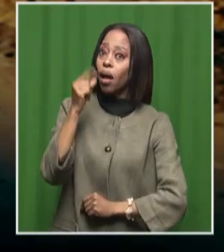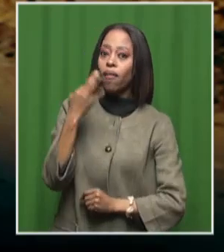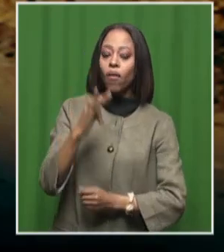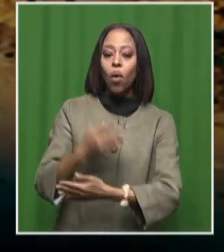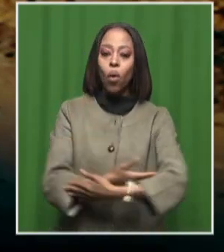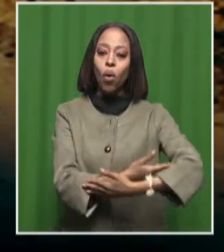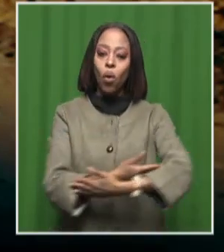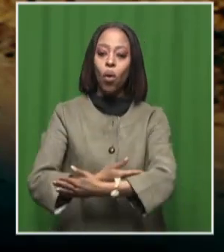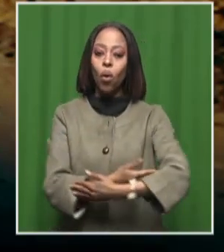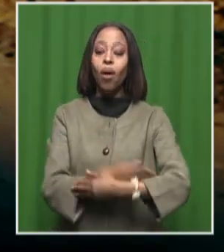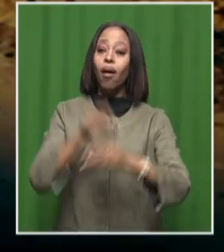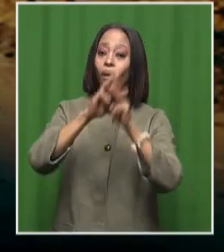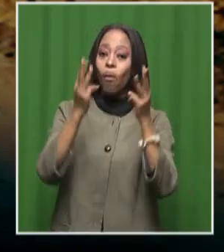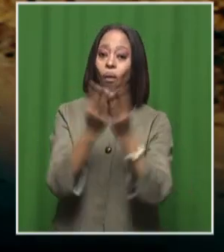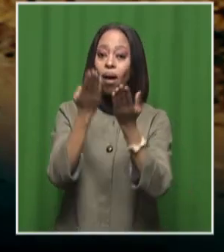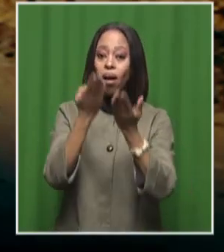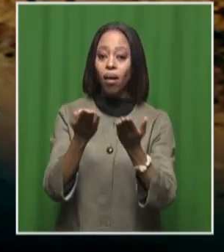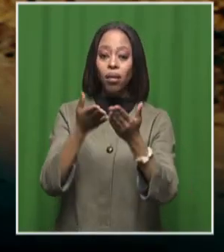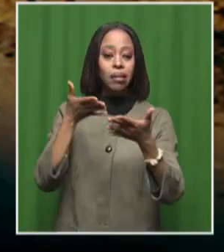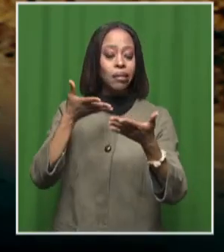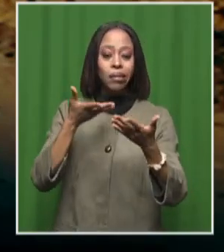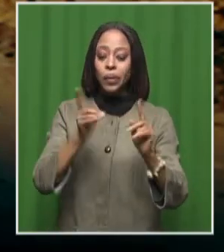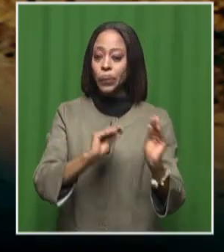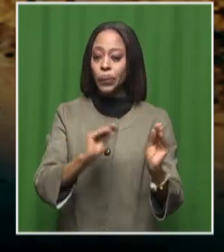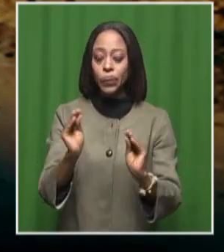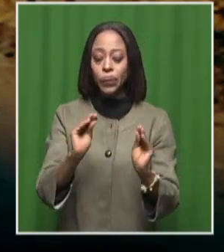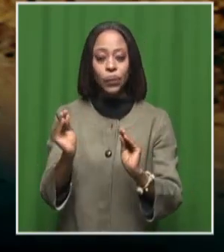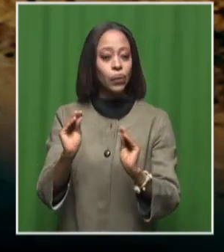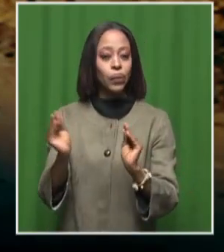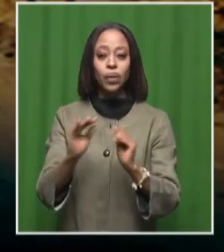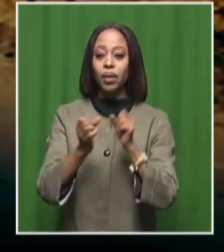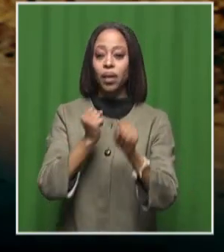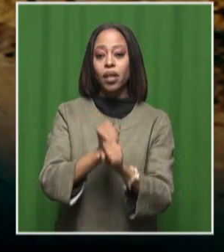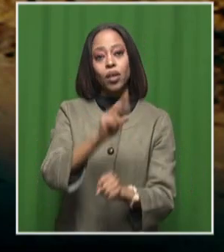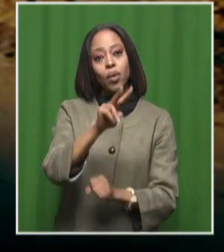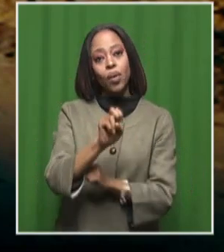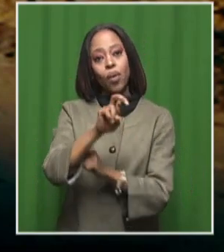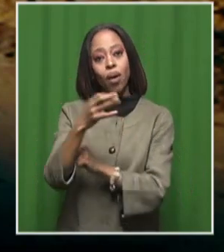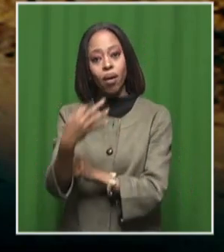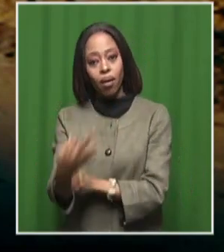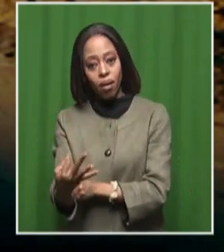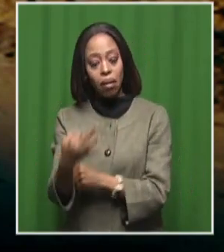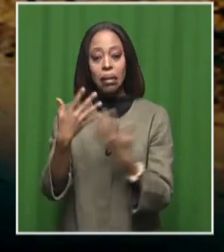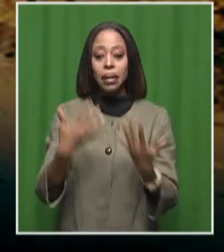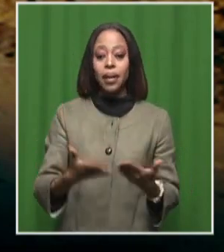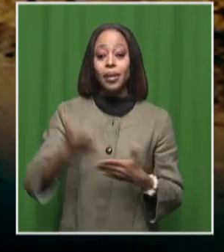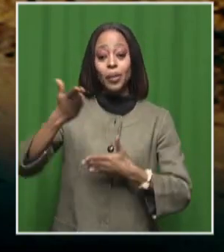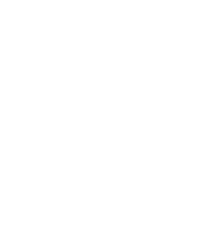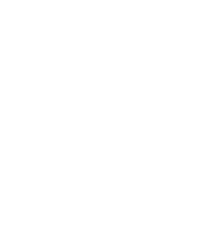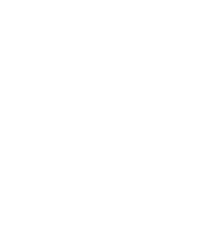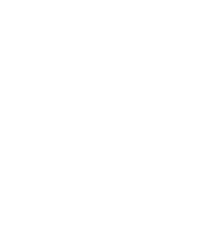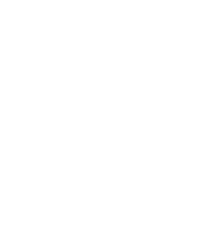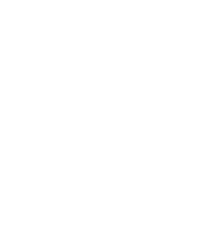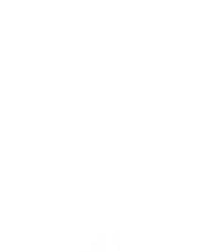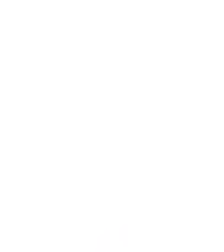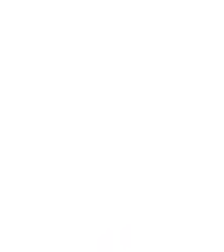children worldwide stalled during 2023. And that is where we have to leave the show.